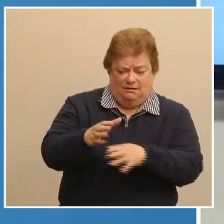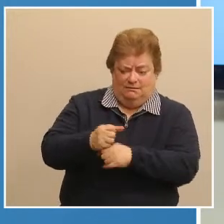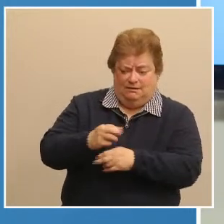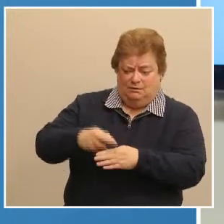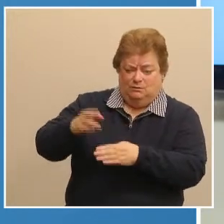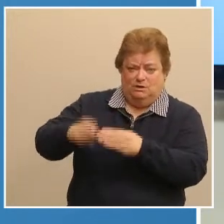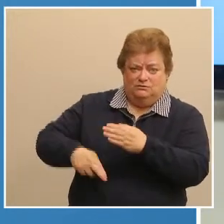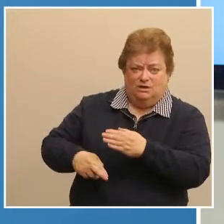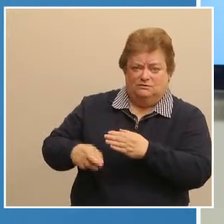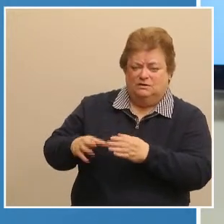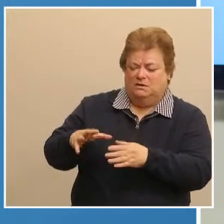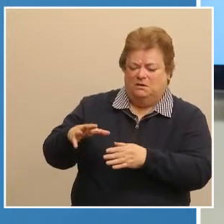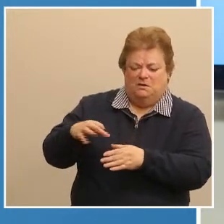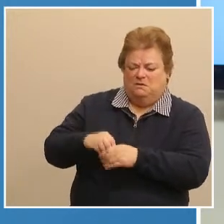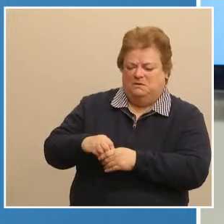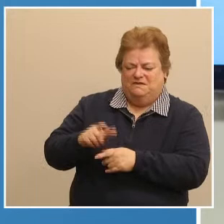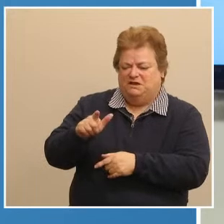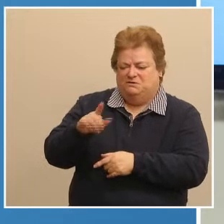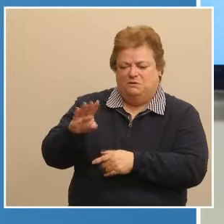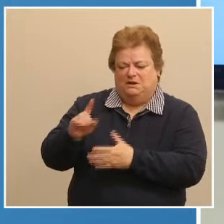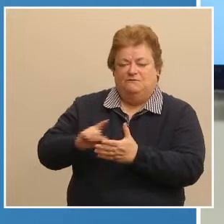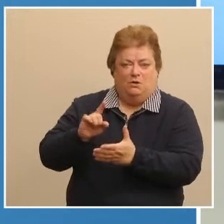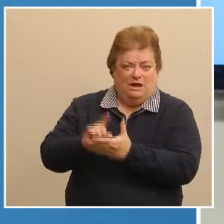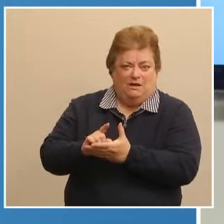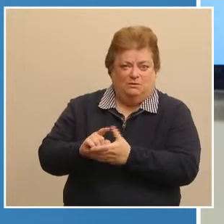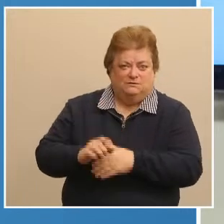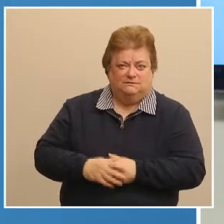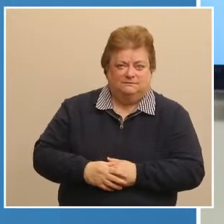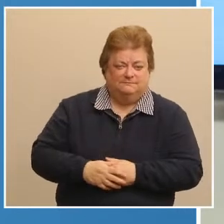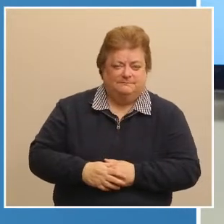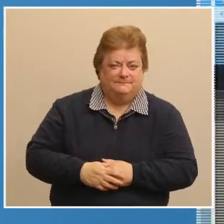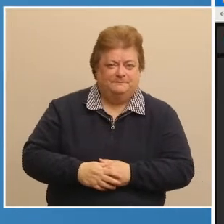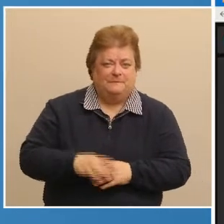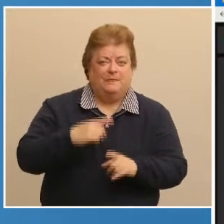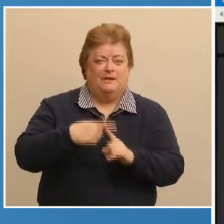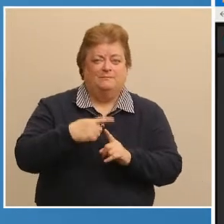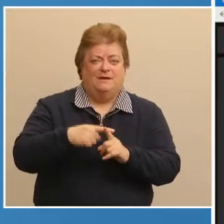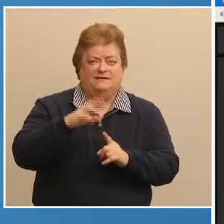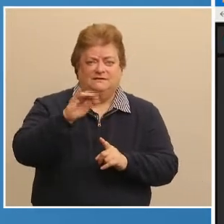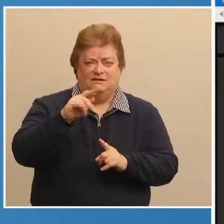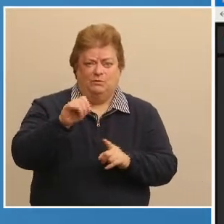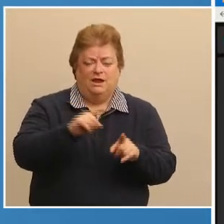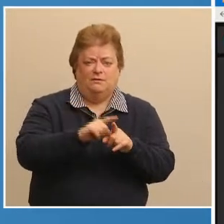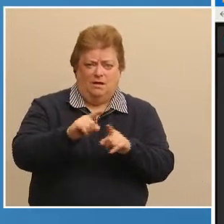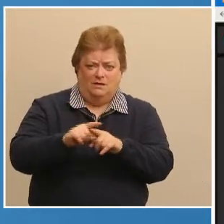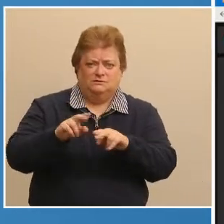quick, often within 24 hours. Our positivity rate is also going